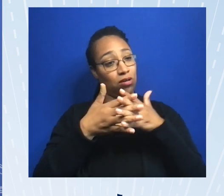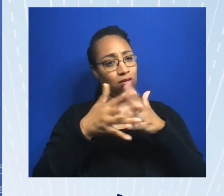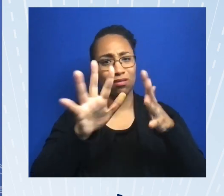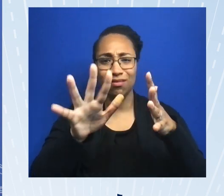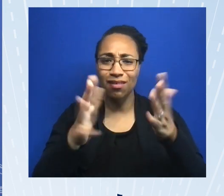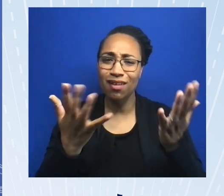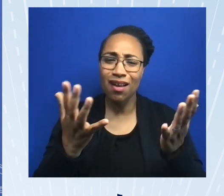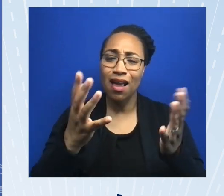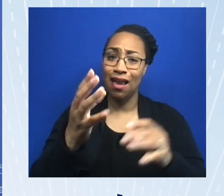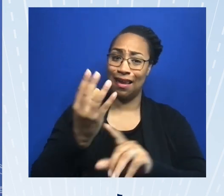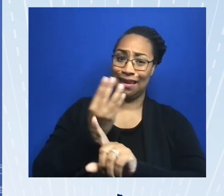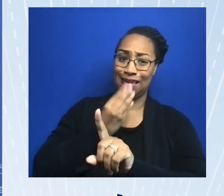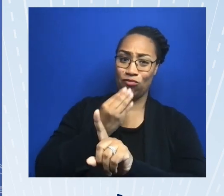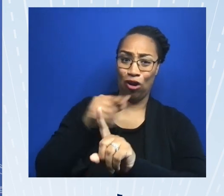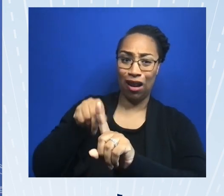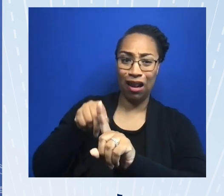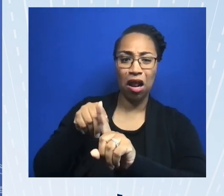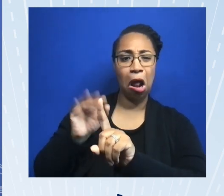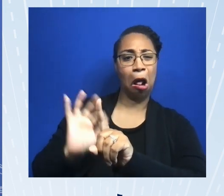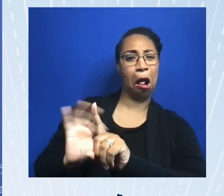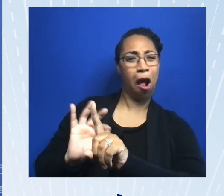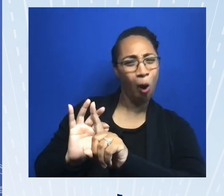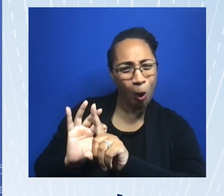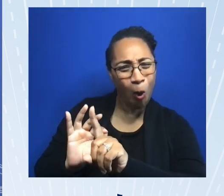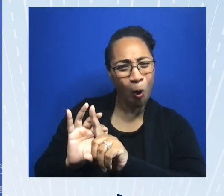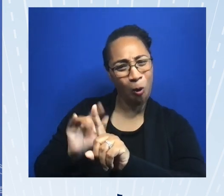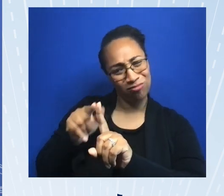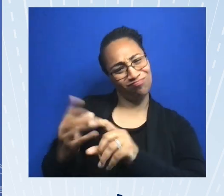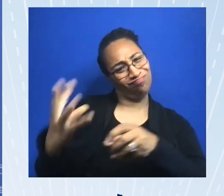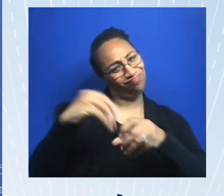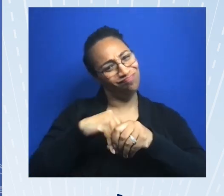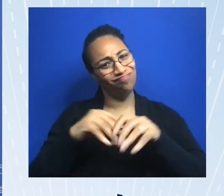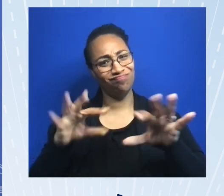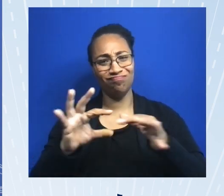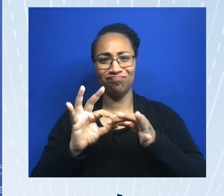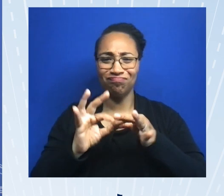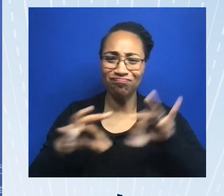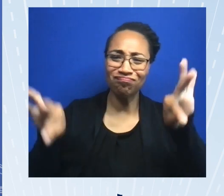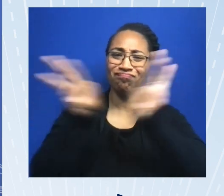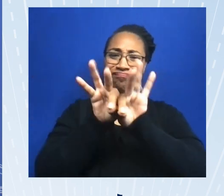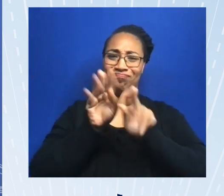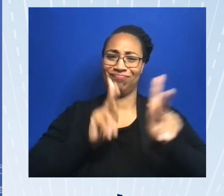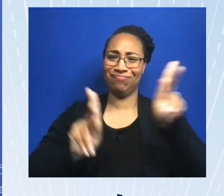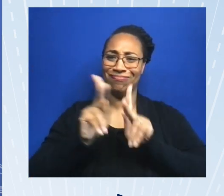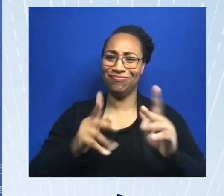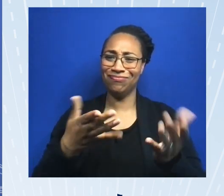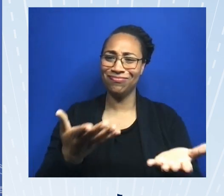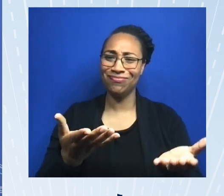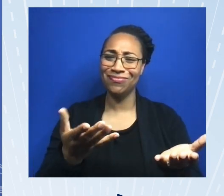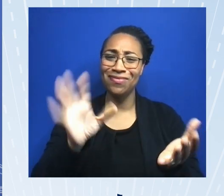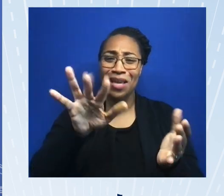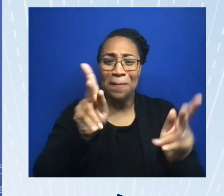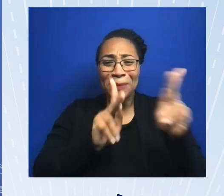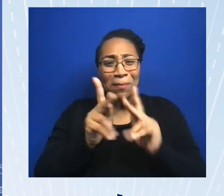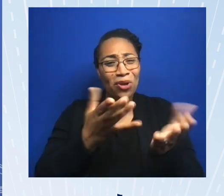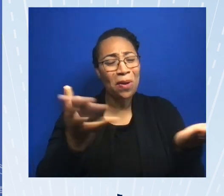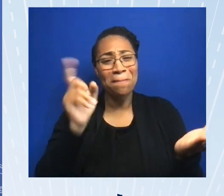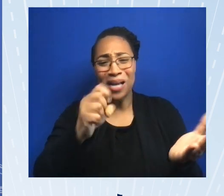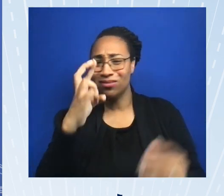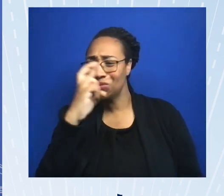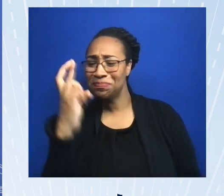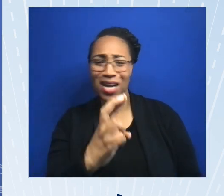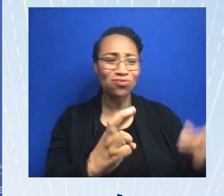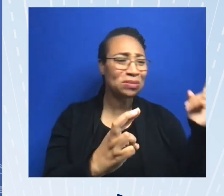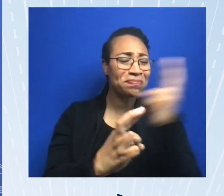ensure that every American of every religion is treated with dignity and respect and can worship freely without fear